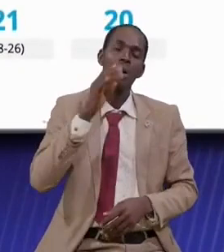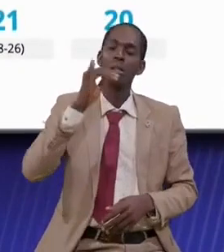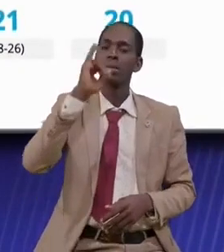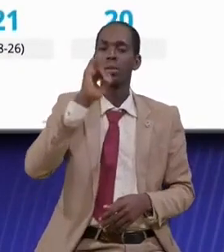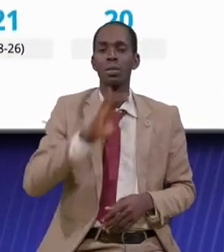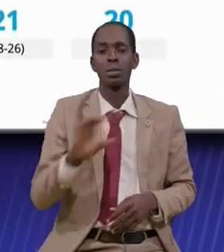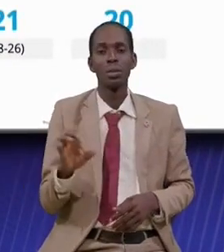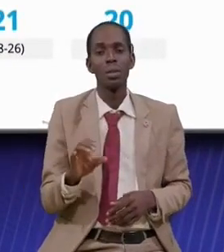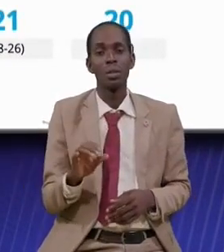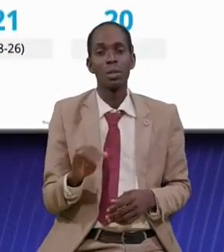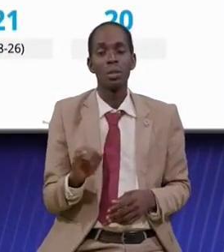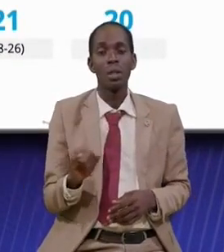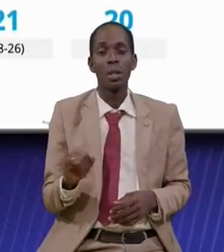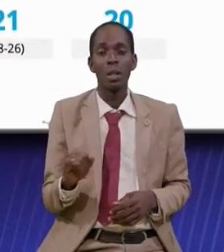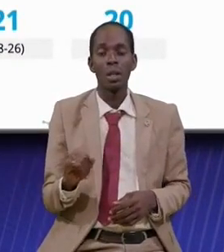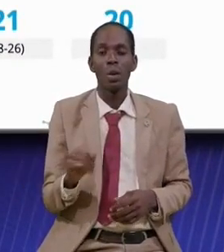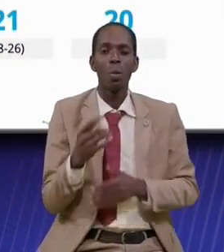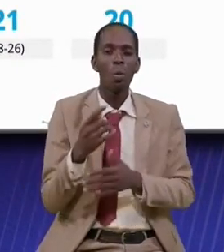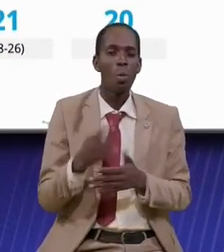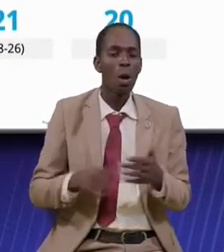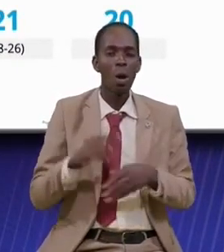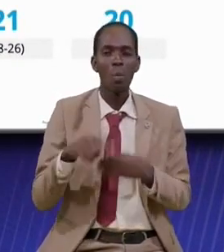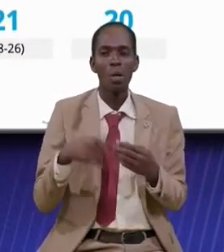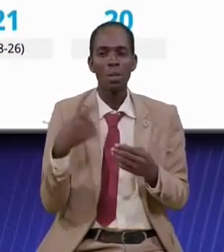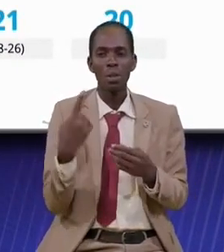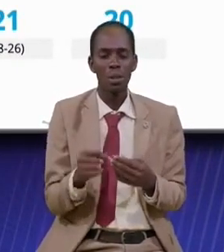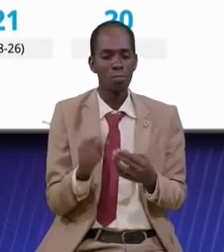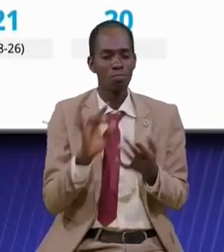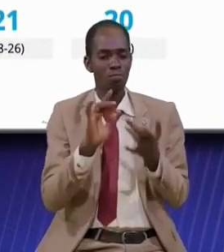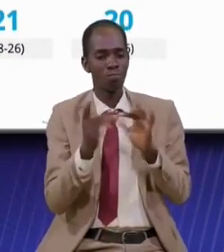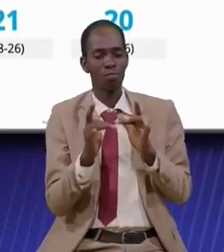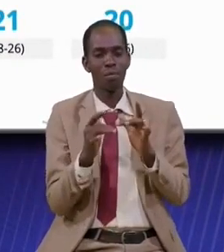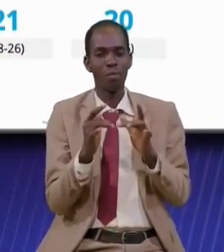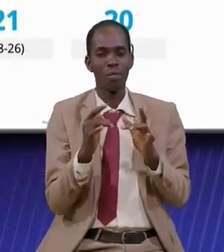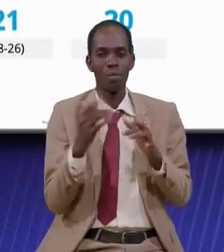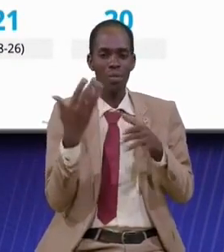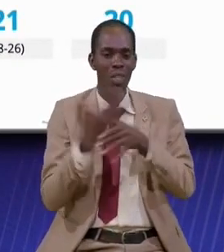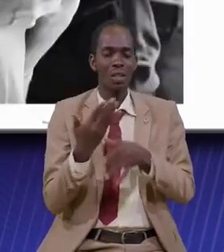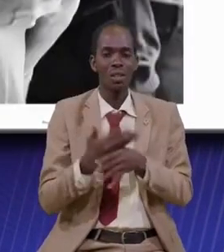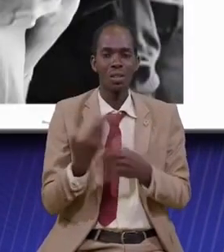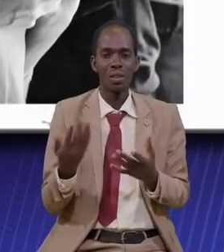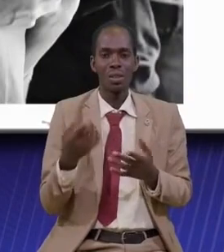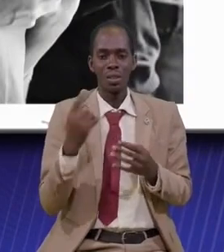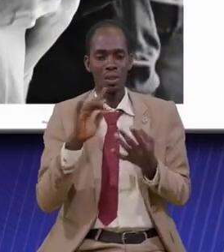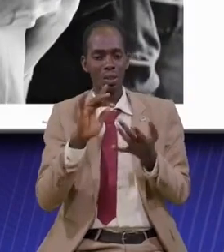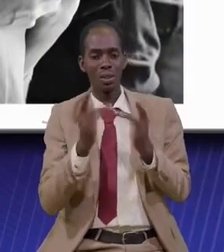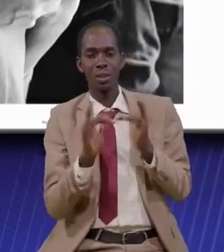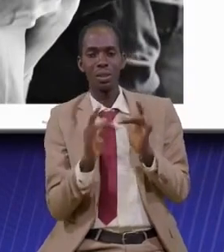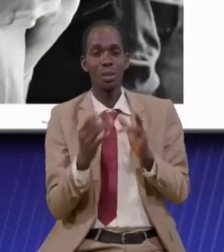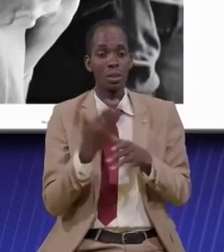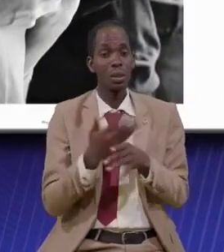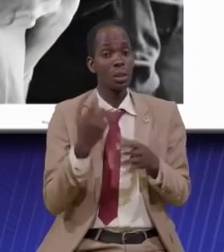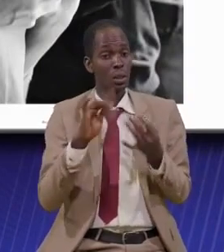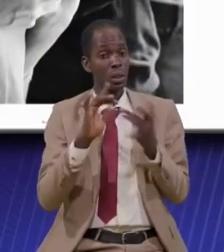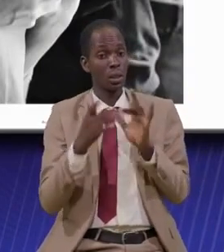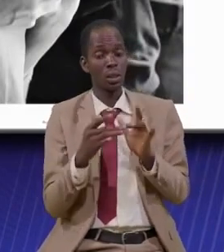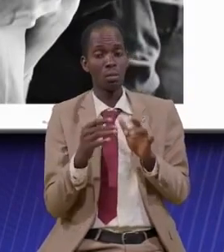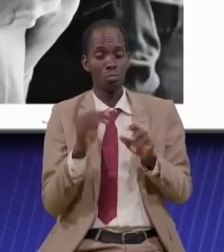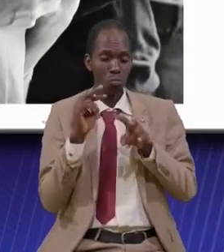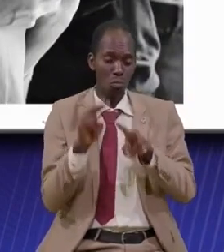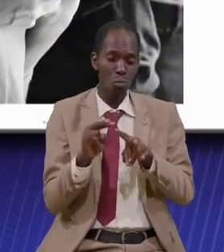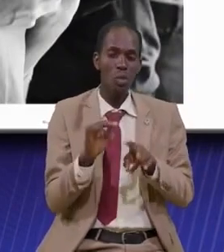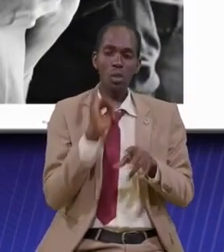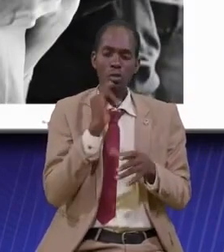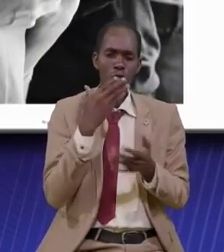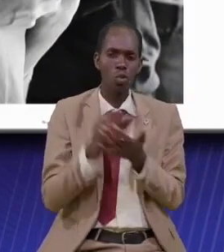even social media distraction? Social media destruction. Social media is good, but the destruction is growing